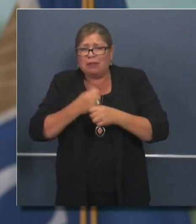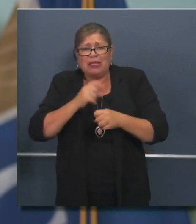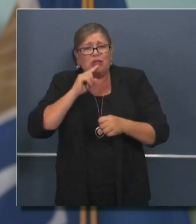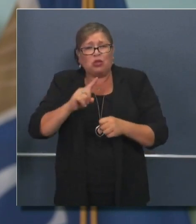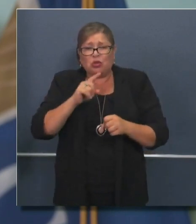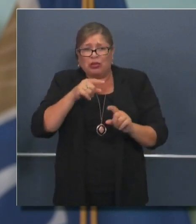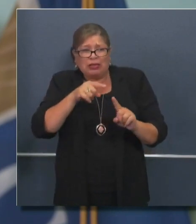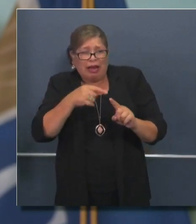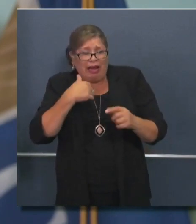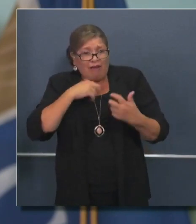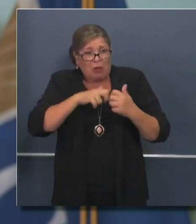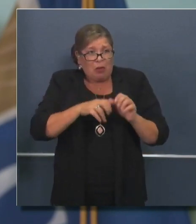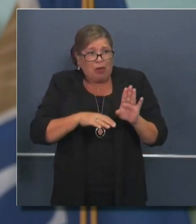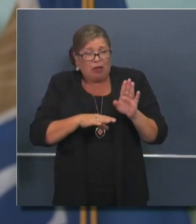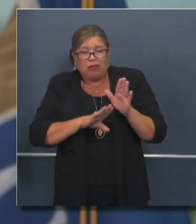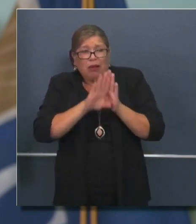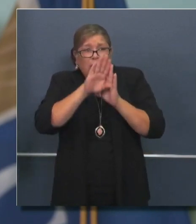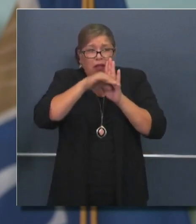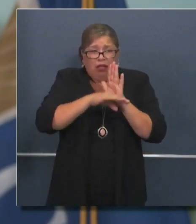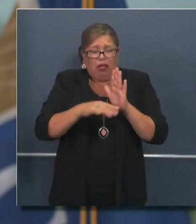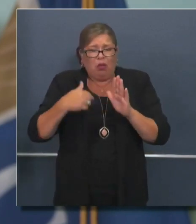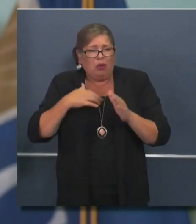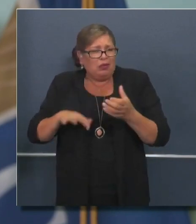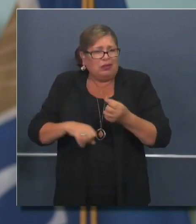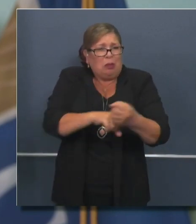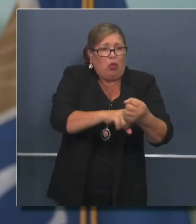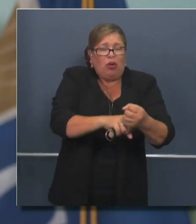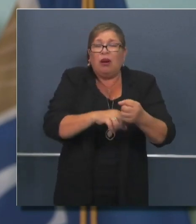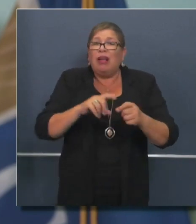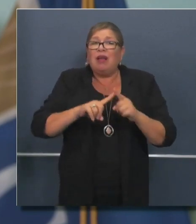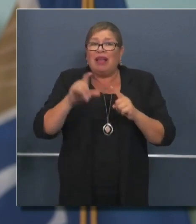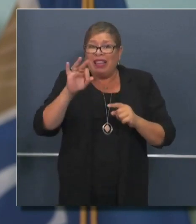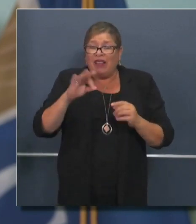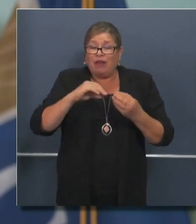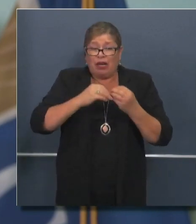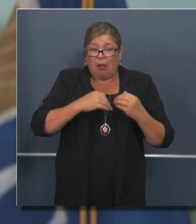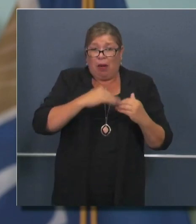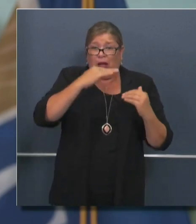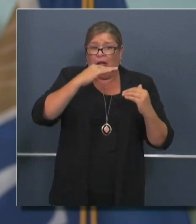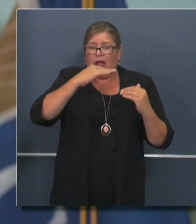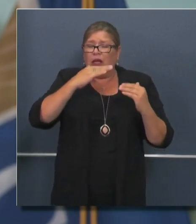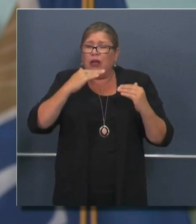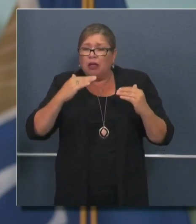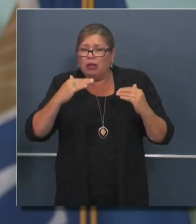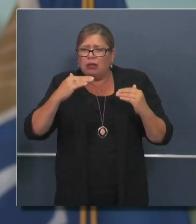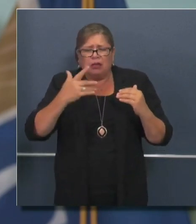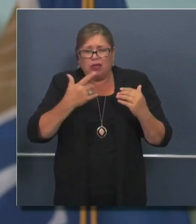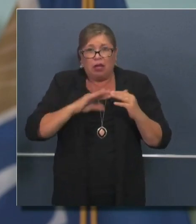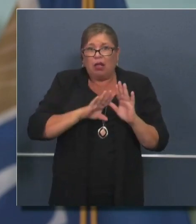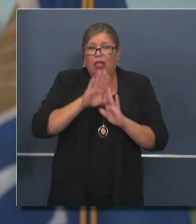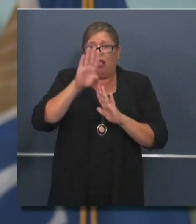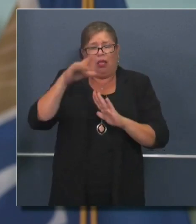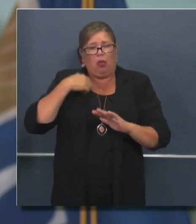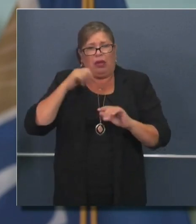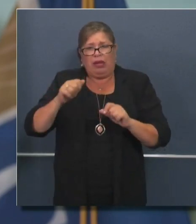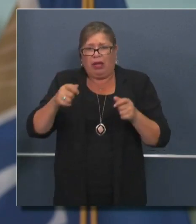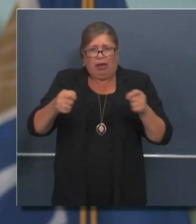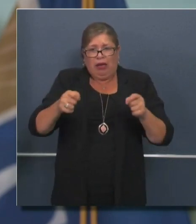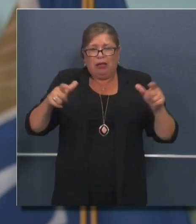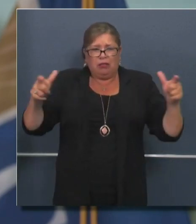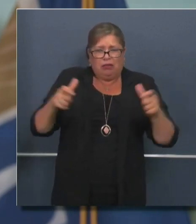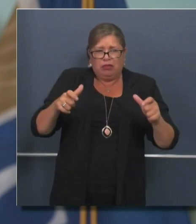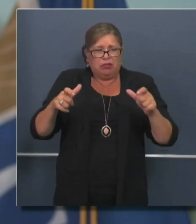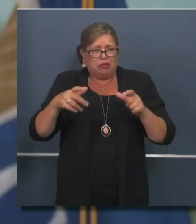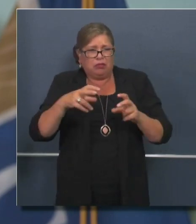capacity building, and the ability to put that dimmer switch on, the brakes on, and pull back these orders on the basis